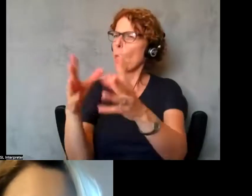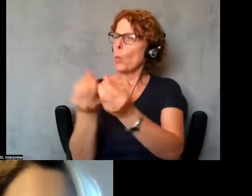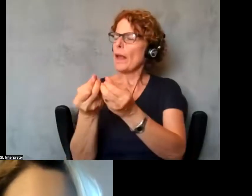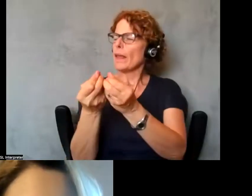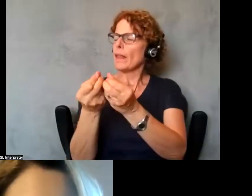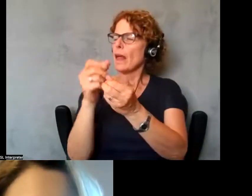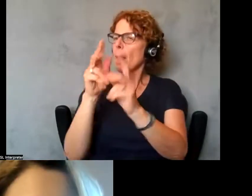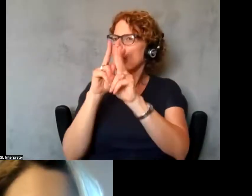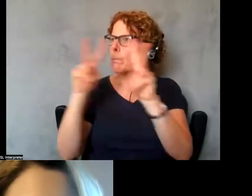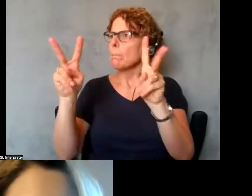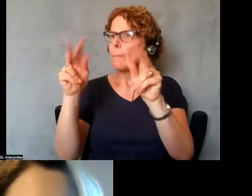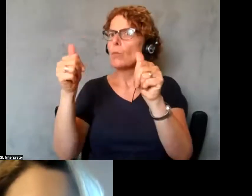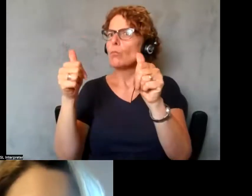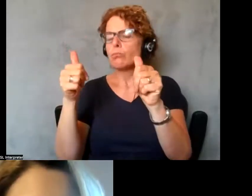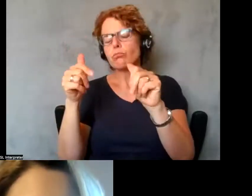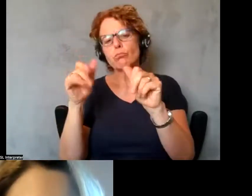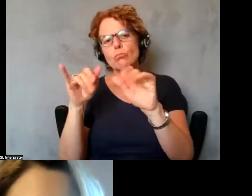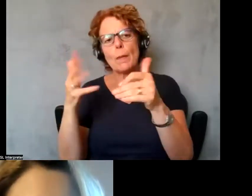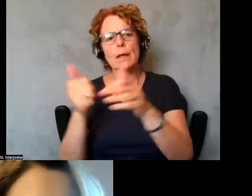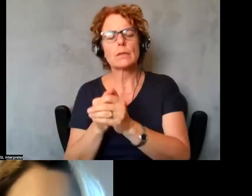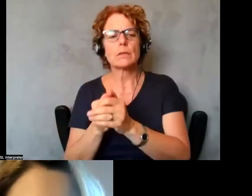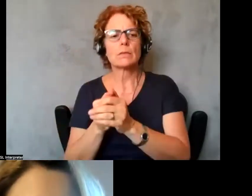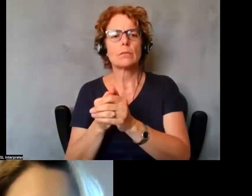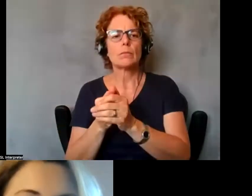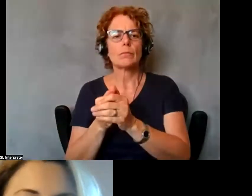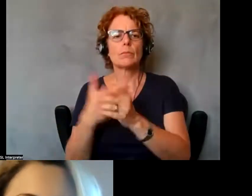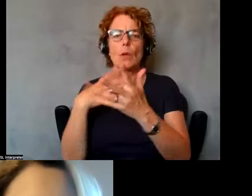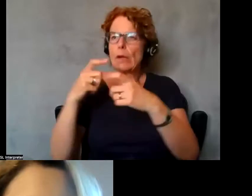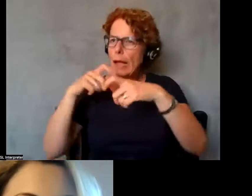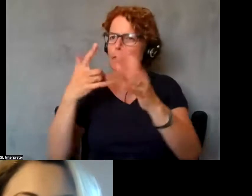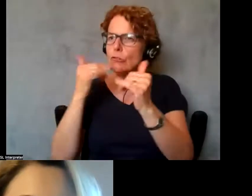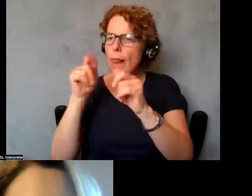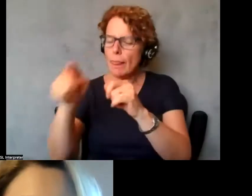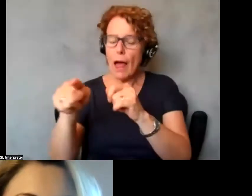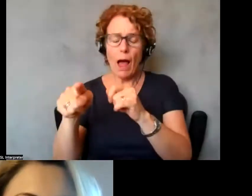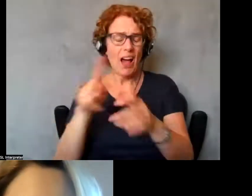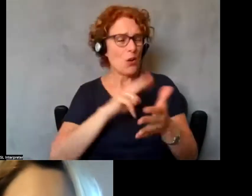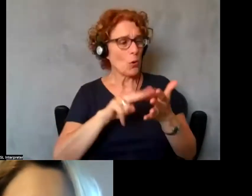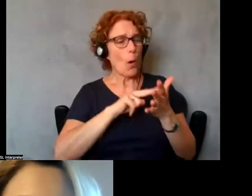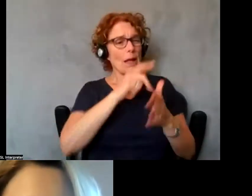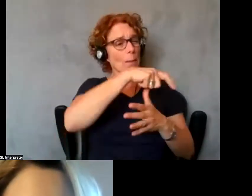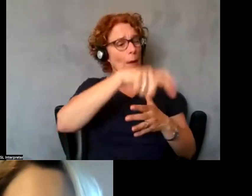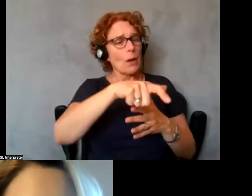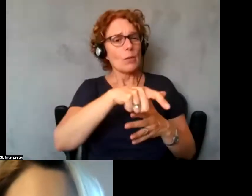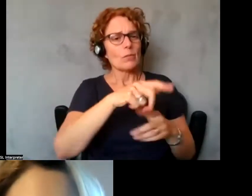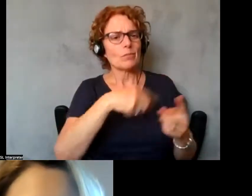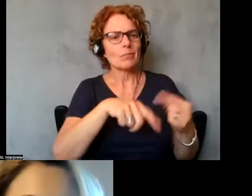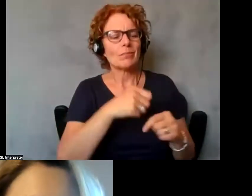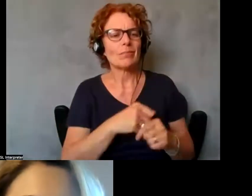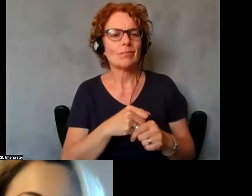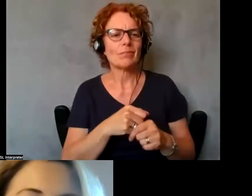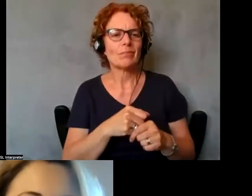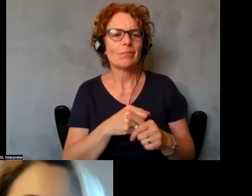went to continue with the patients with the more advanced vision, which, usually they normally have the patients with the better vision.